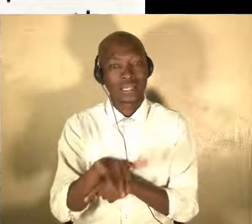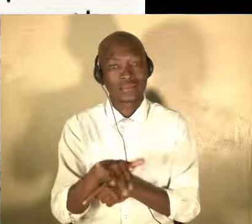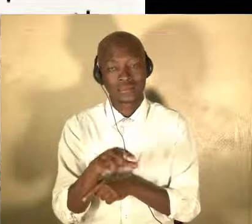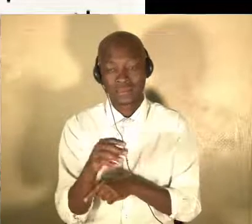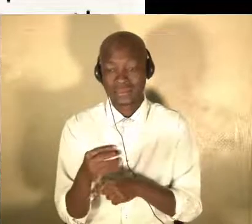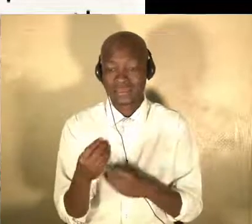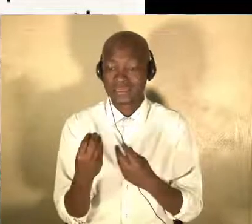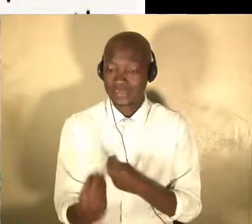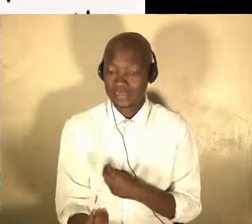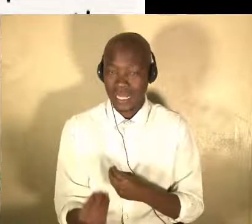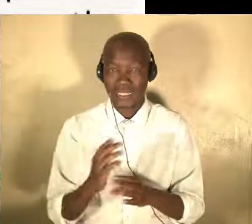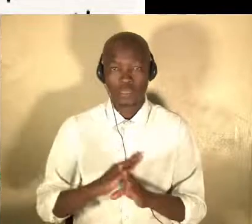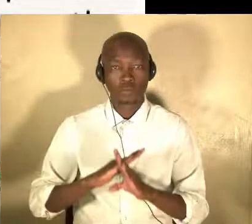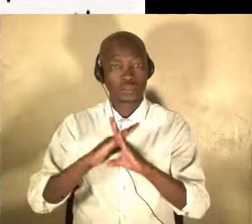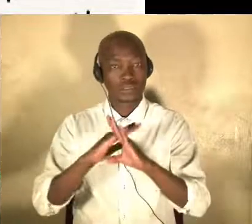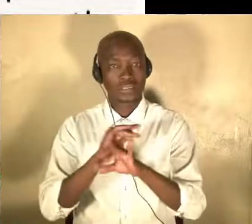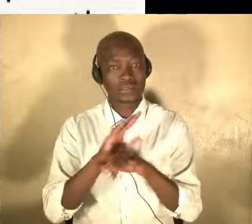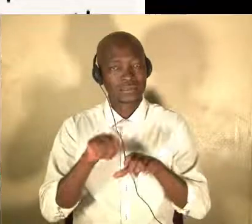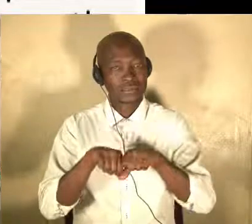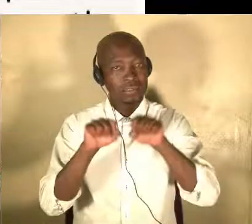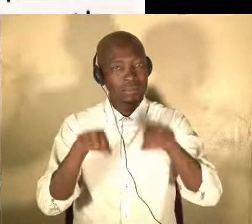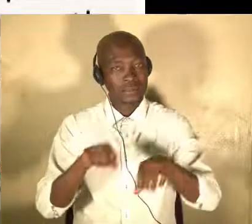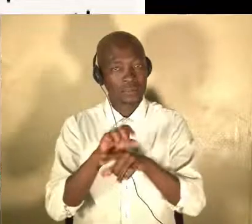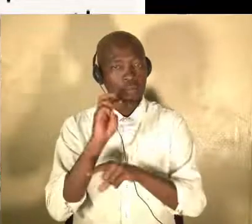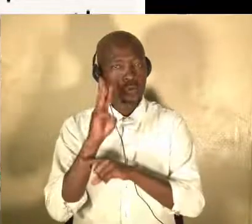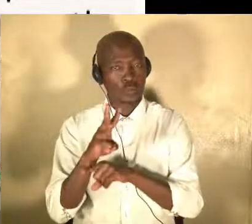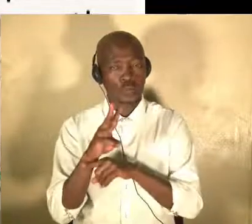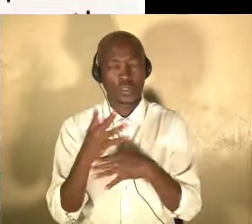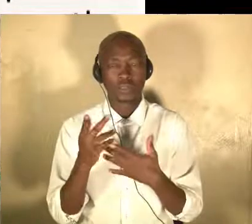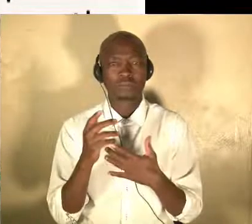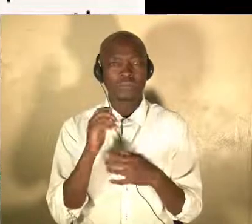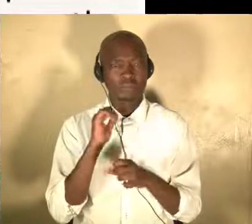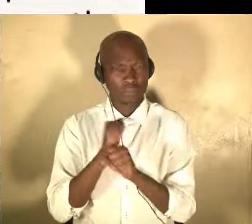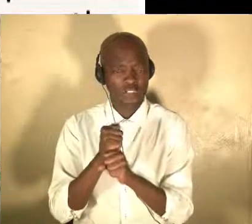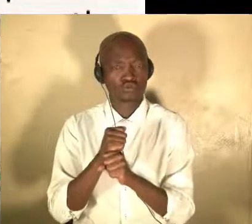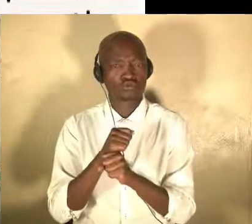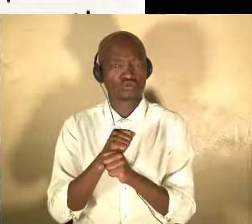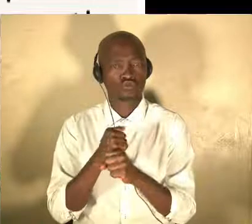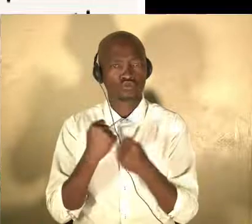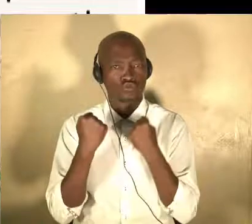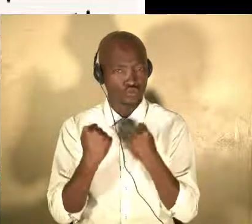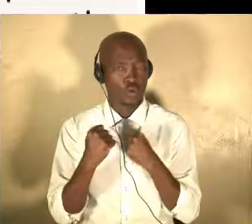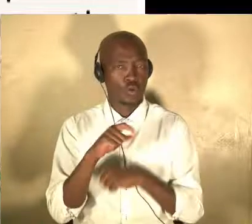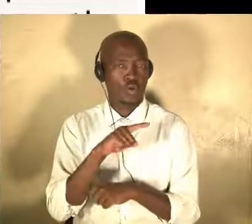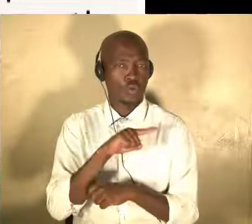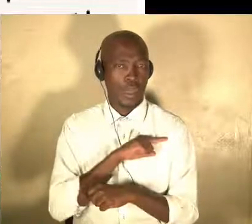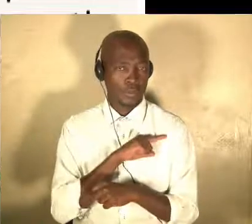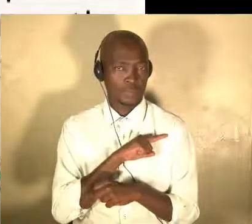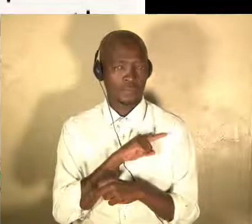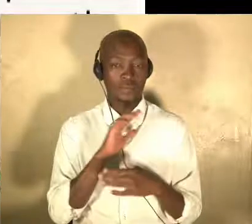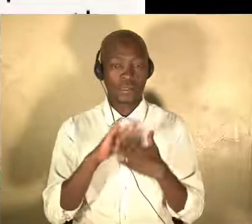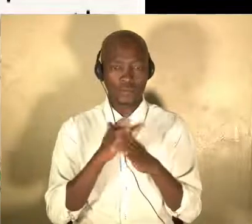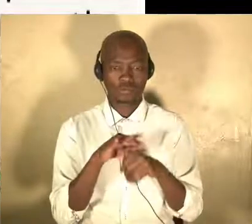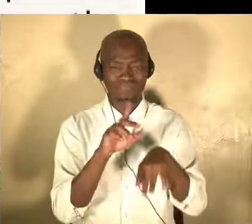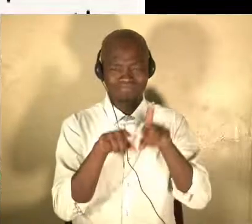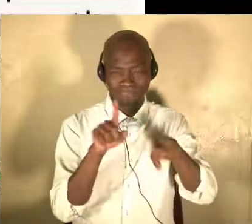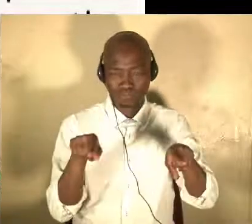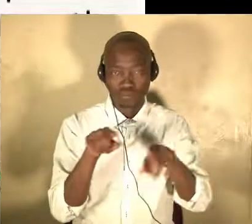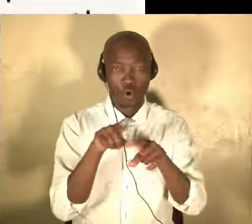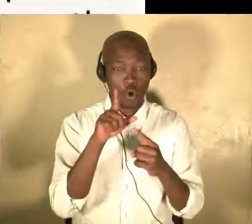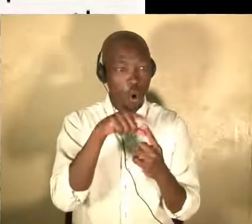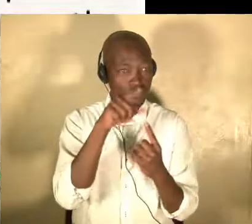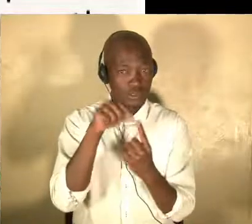protection system would be strengthened in a manner where there would be various options that